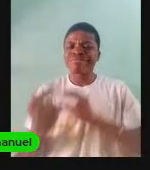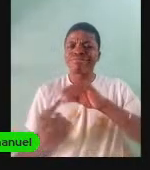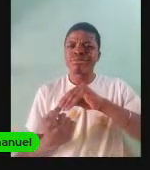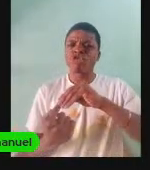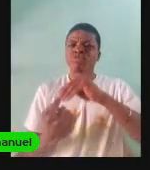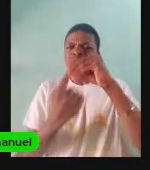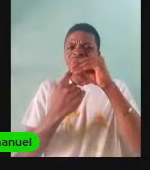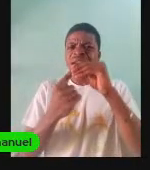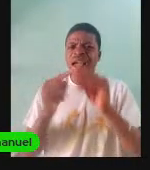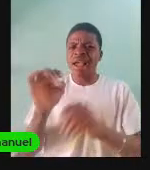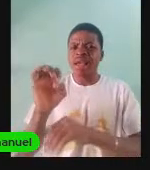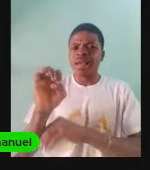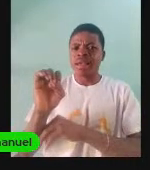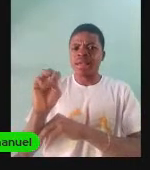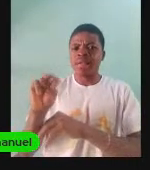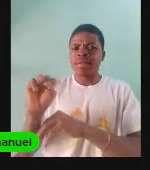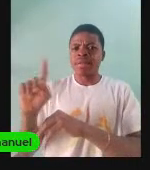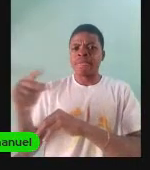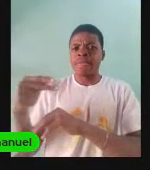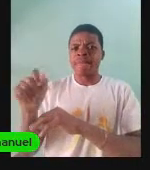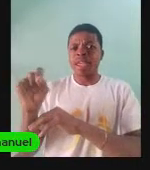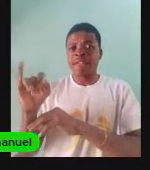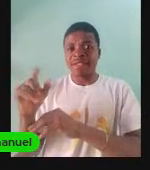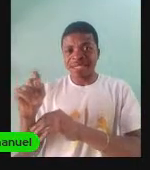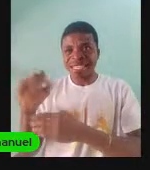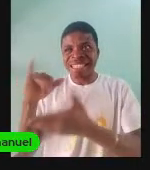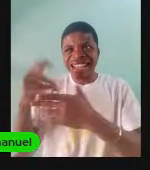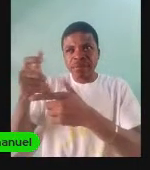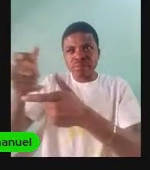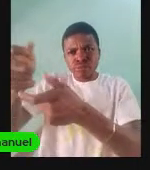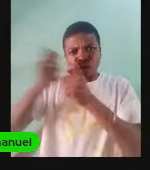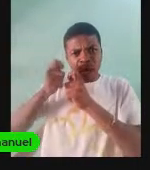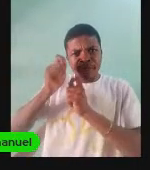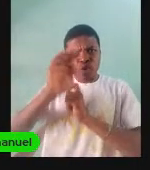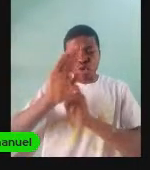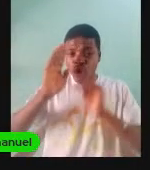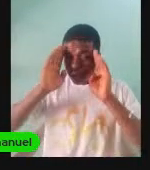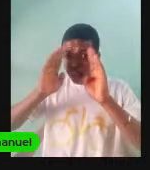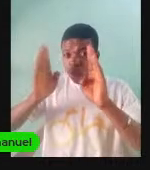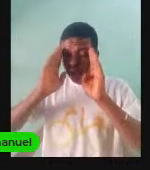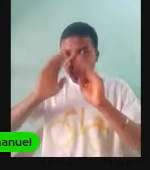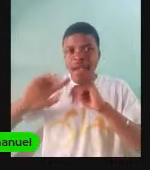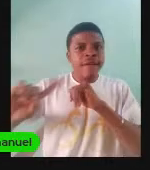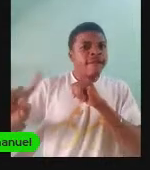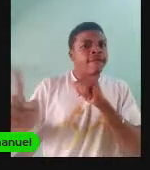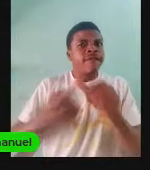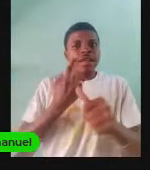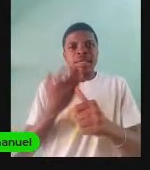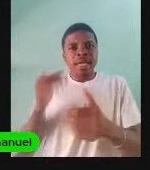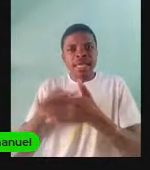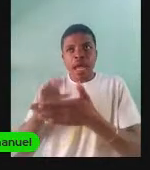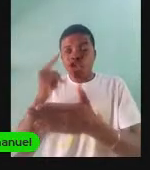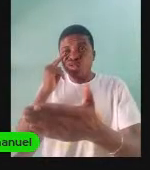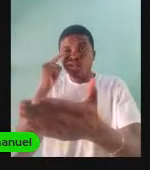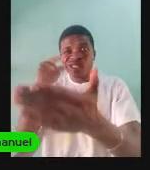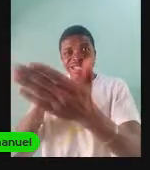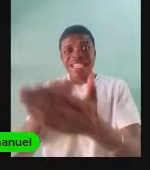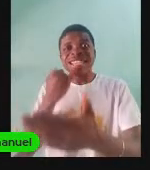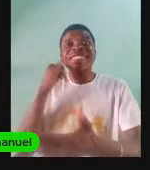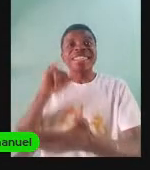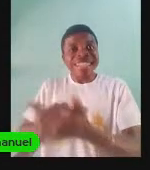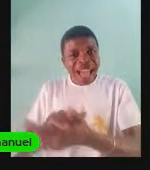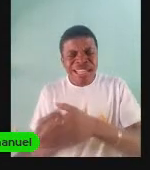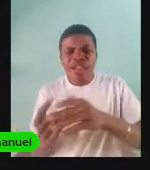it grabs your focus towards that thing. The first thing that you notice there is that thing that is standing out apart from the others,